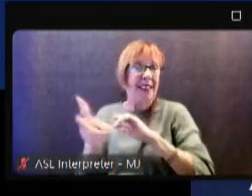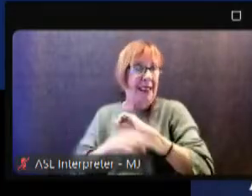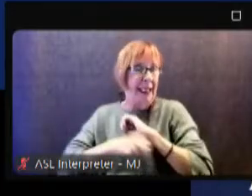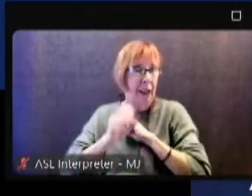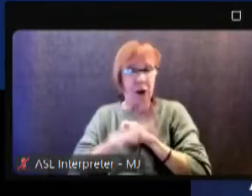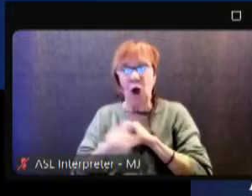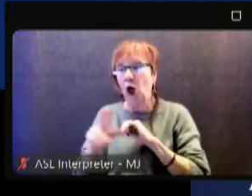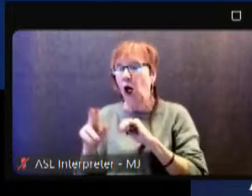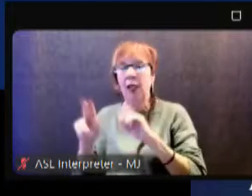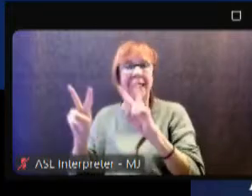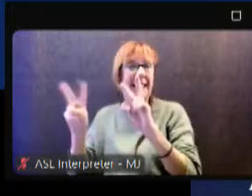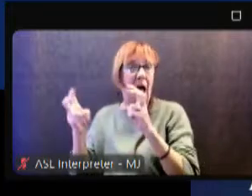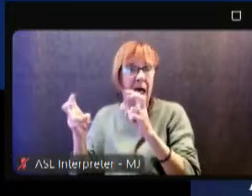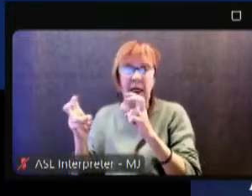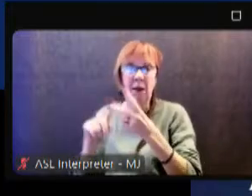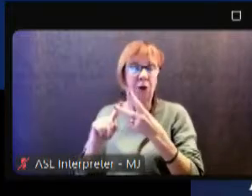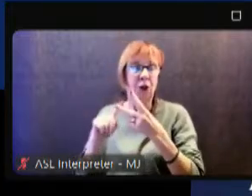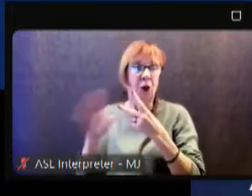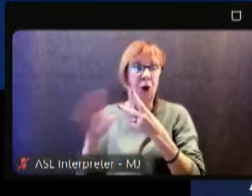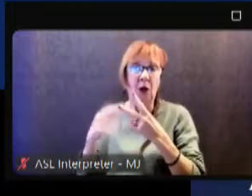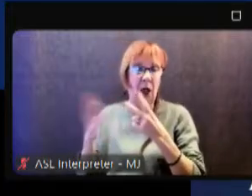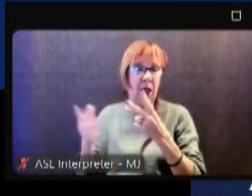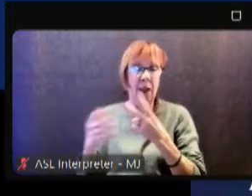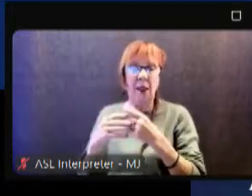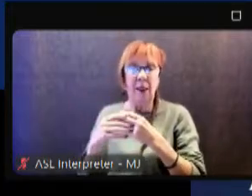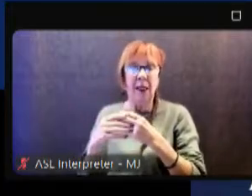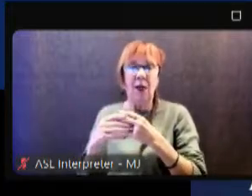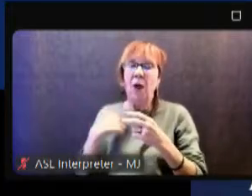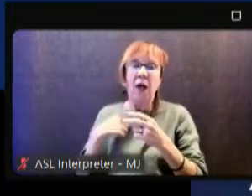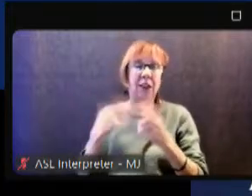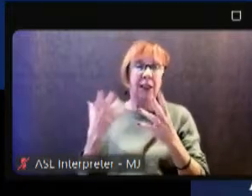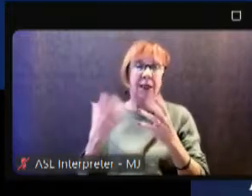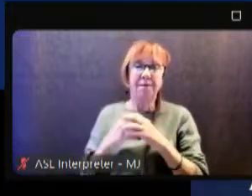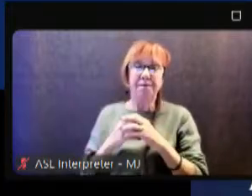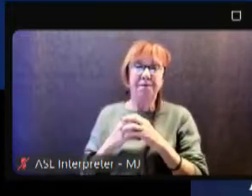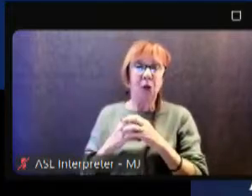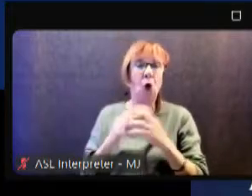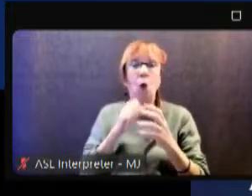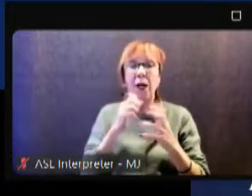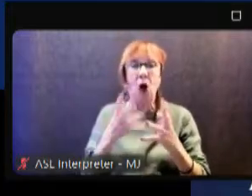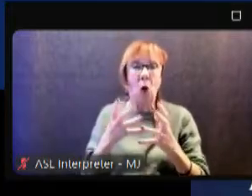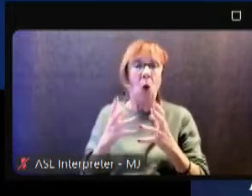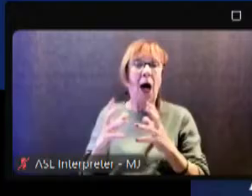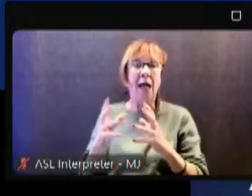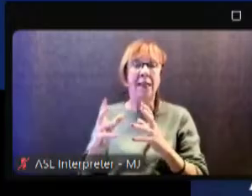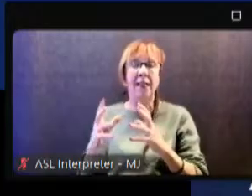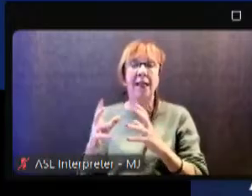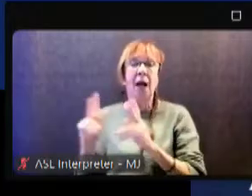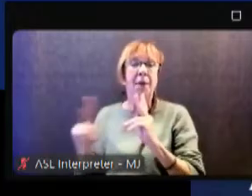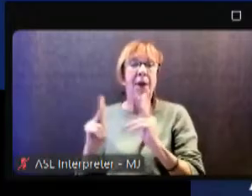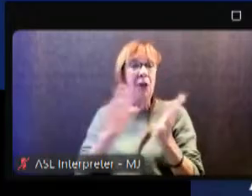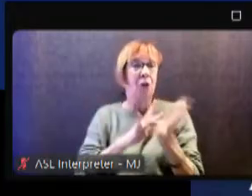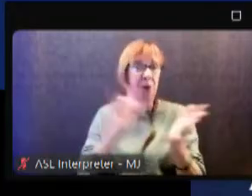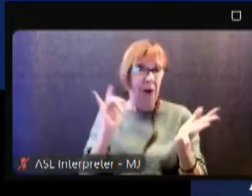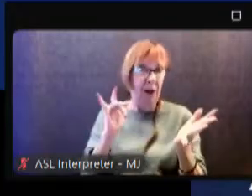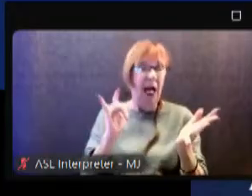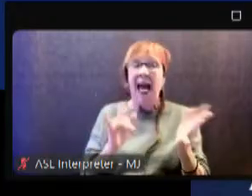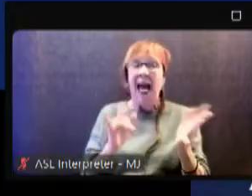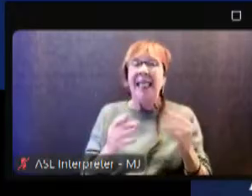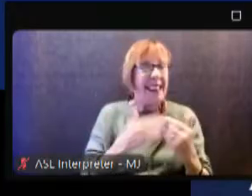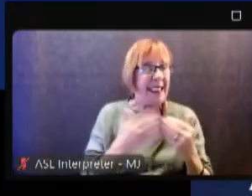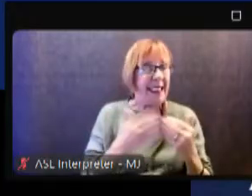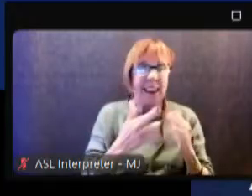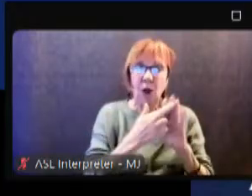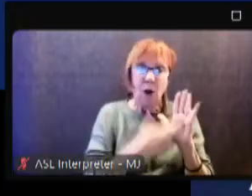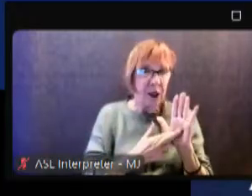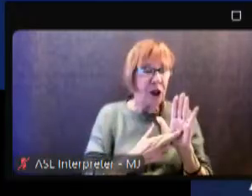about the victims of these fires being preyed upon. This is an easy program to sign up for. It's free,